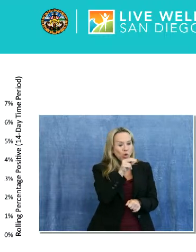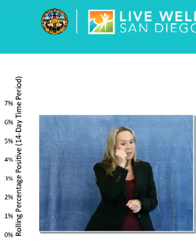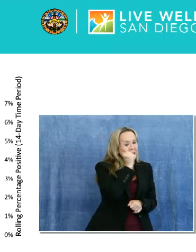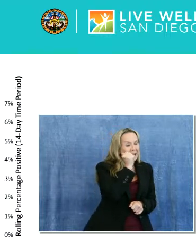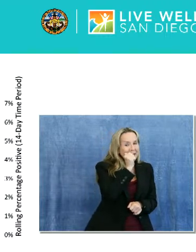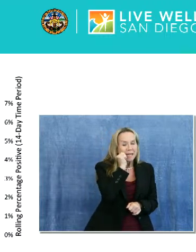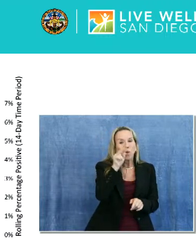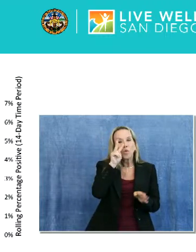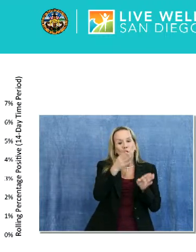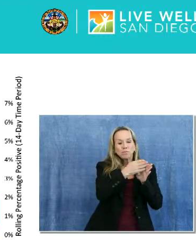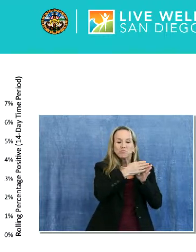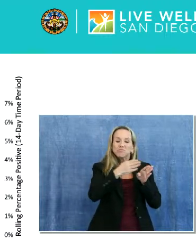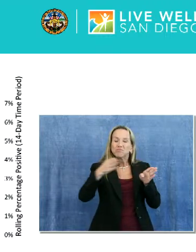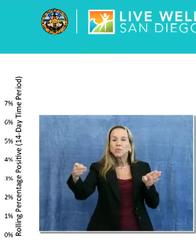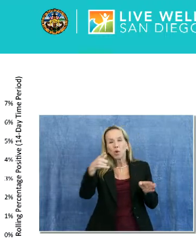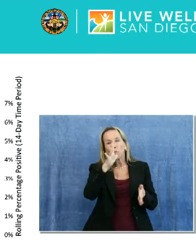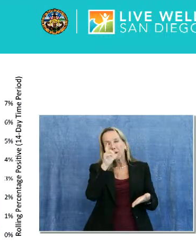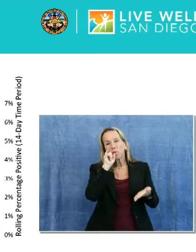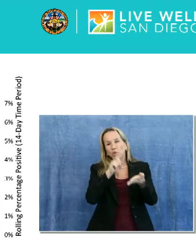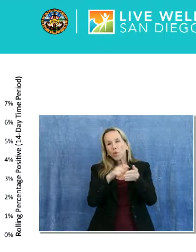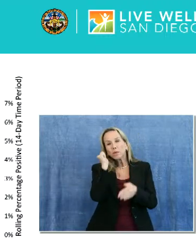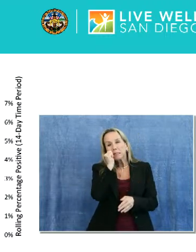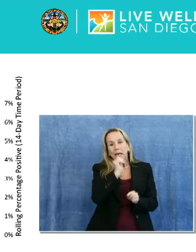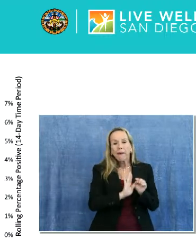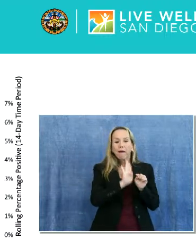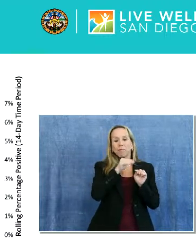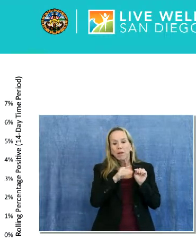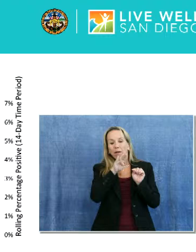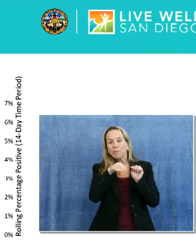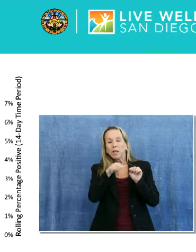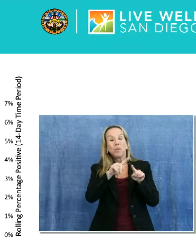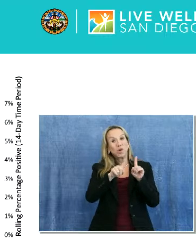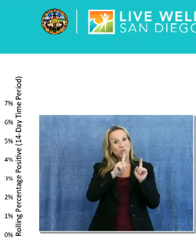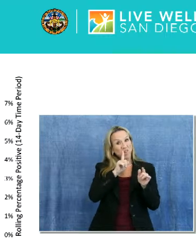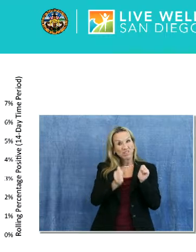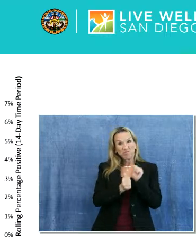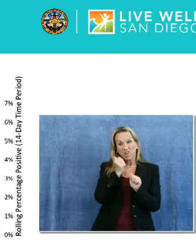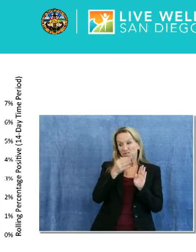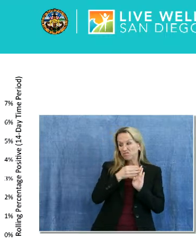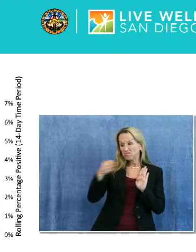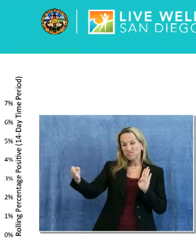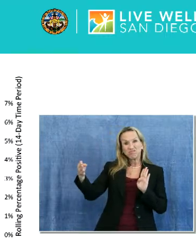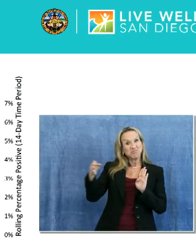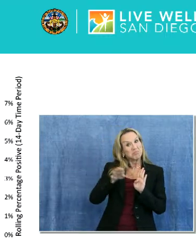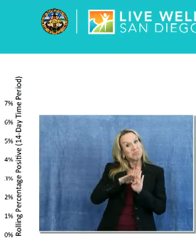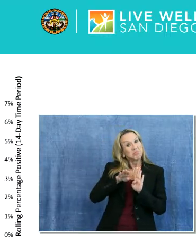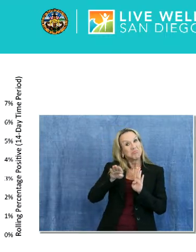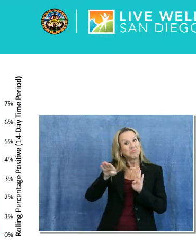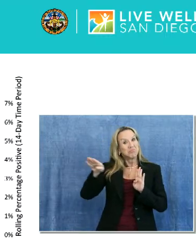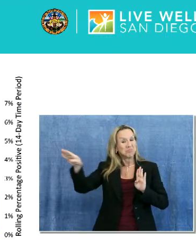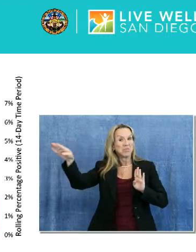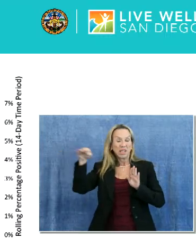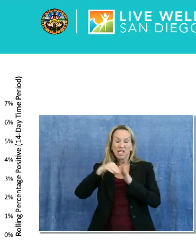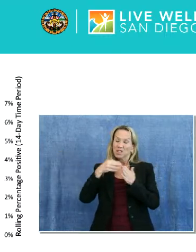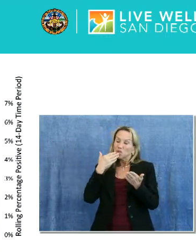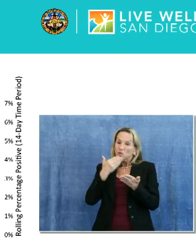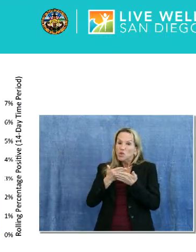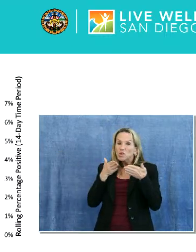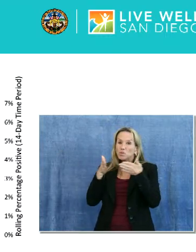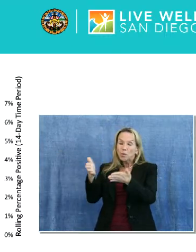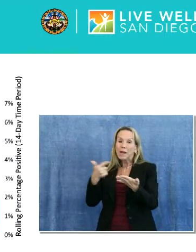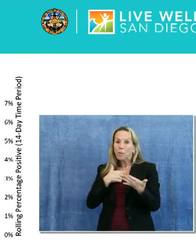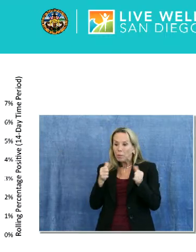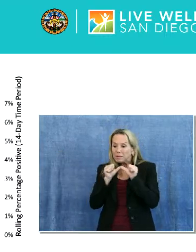going to see day-to-day fluctuations, but in general, things are heading in a positive direction. We want to continue to see them move